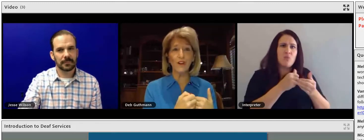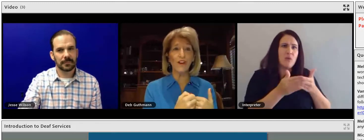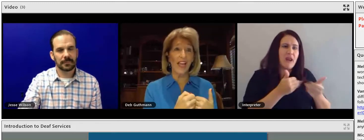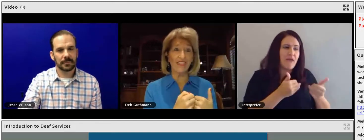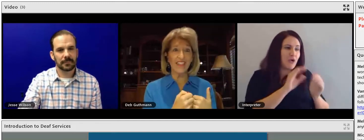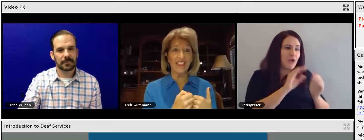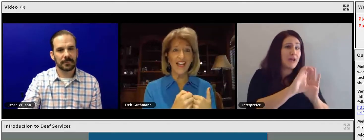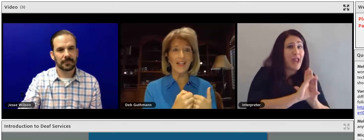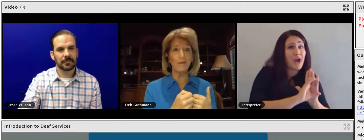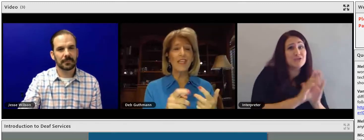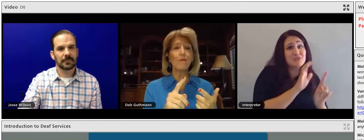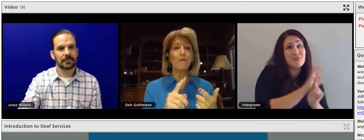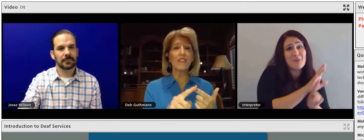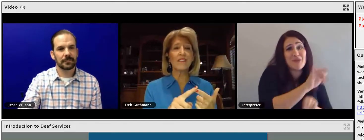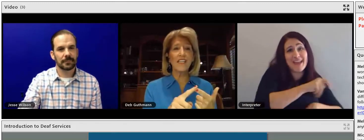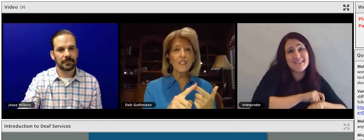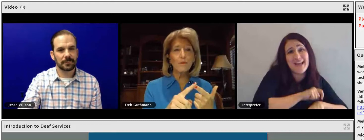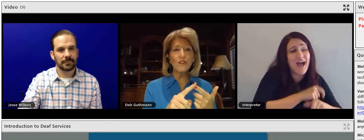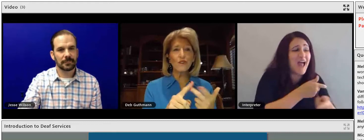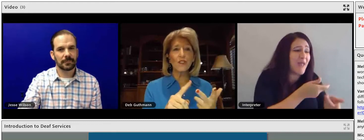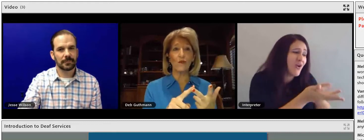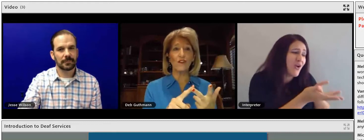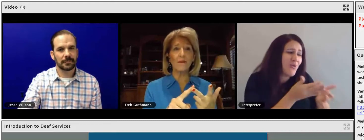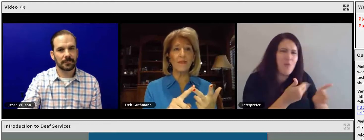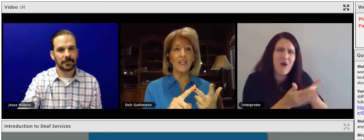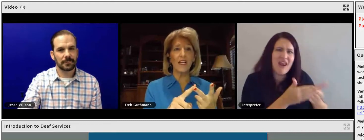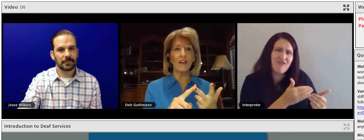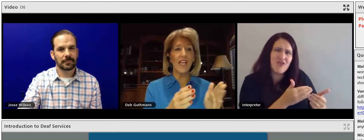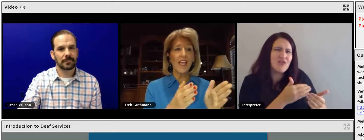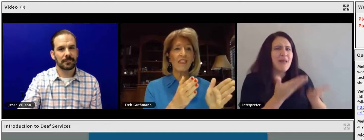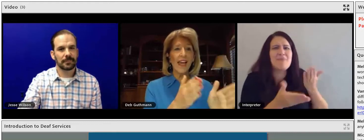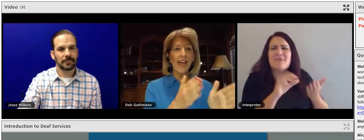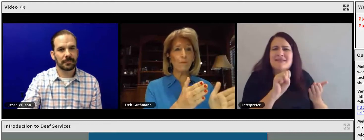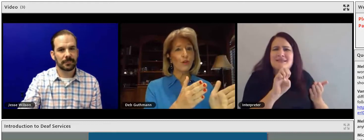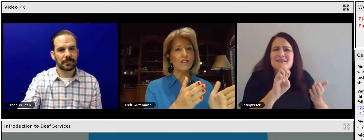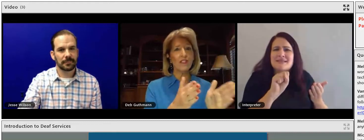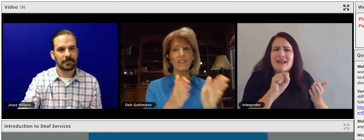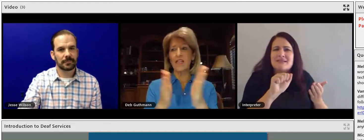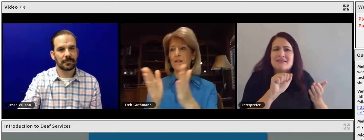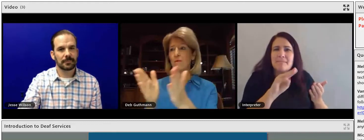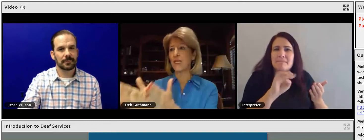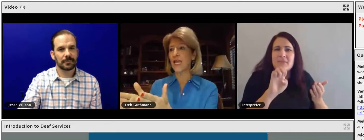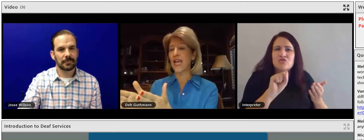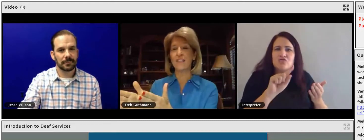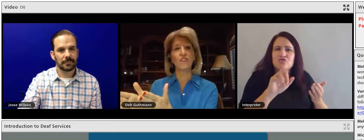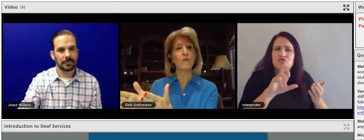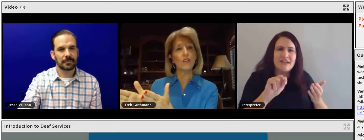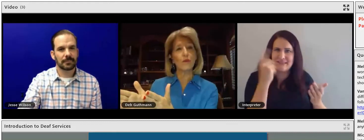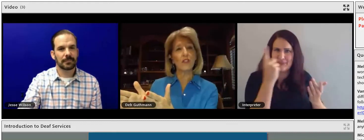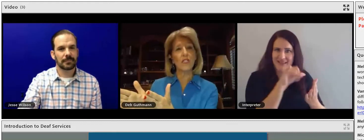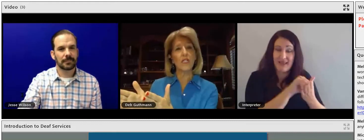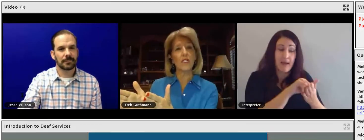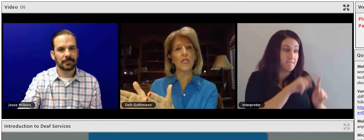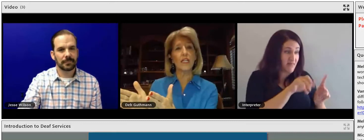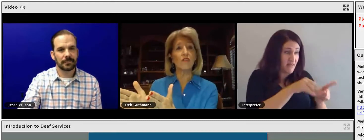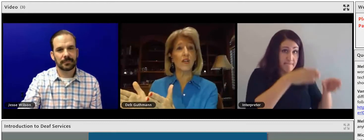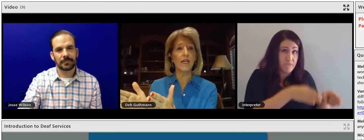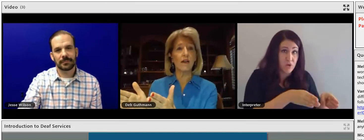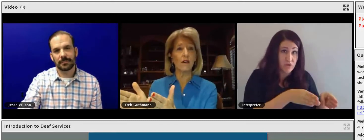of characters were popular at that time, be it Sesame Street or something else. That person then being asked